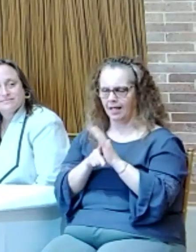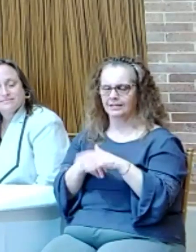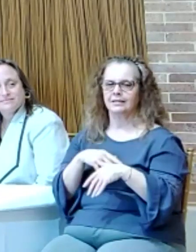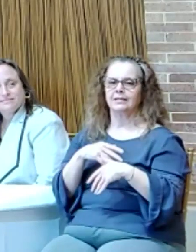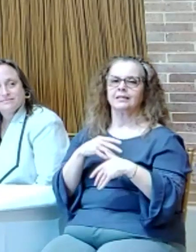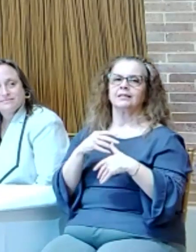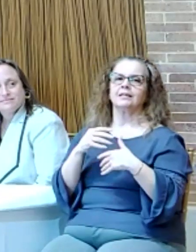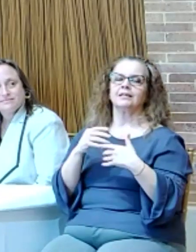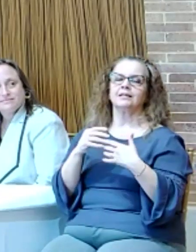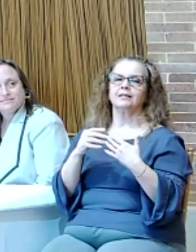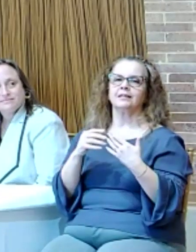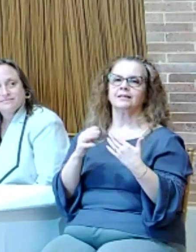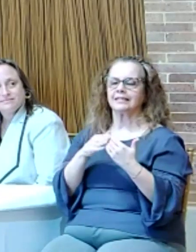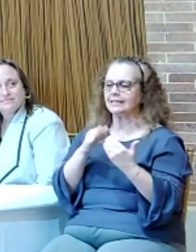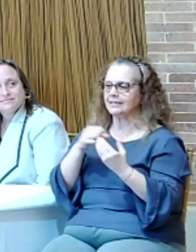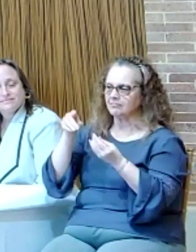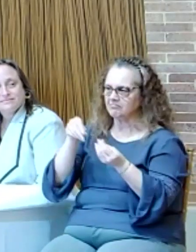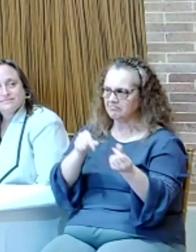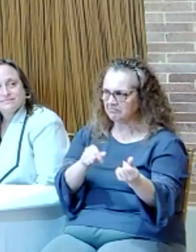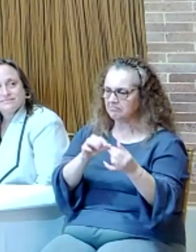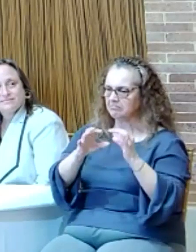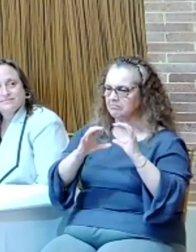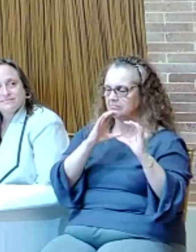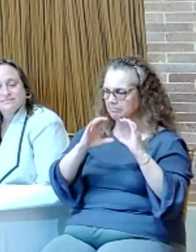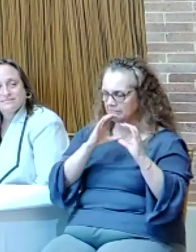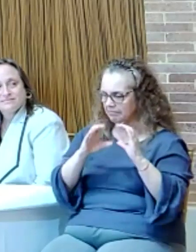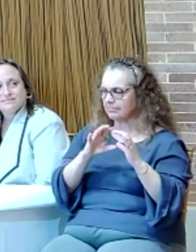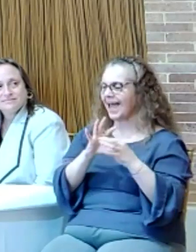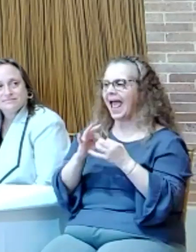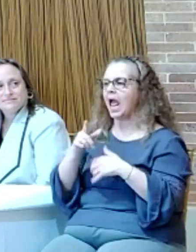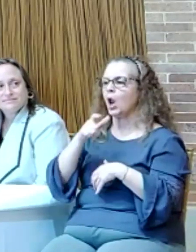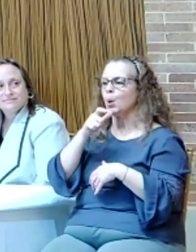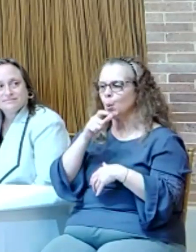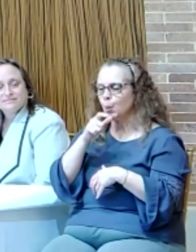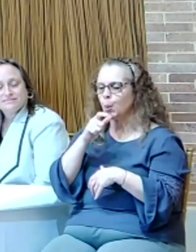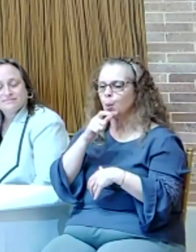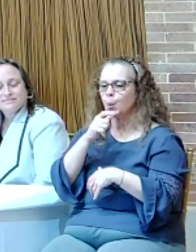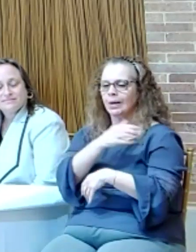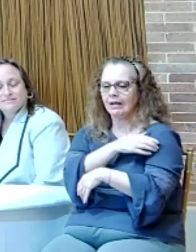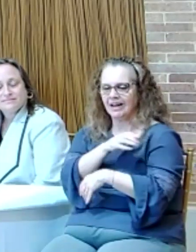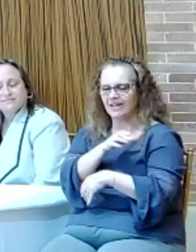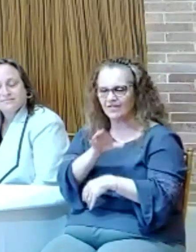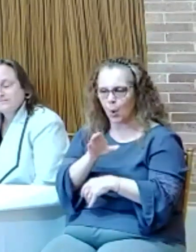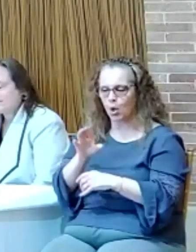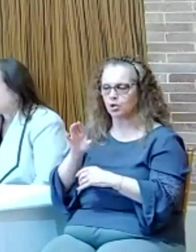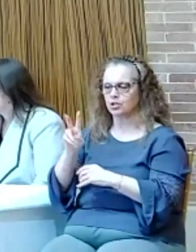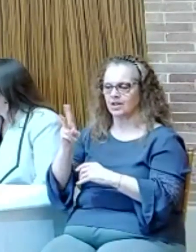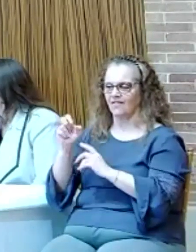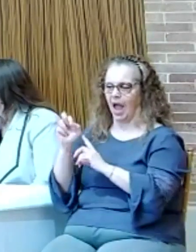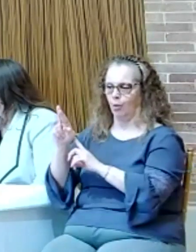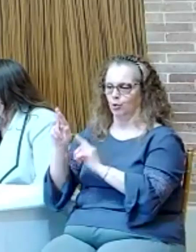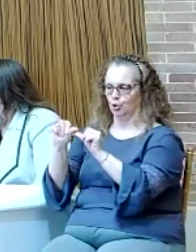do and who enforces the accountability for those voucher providers